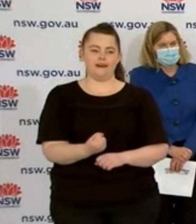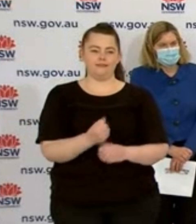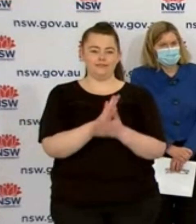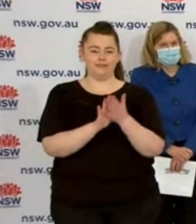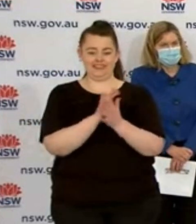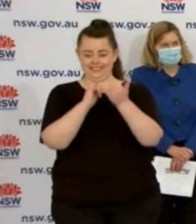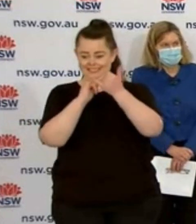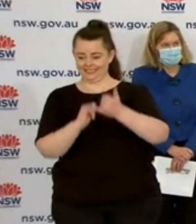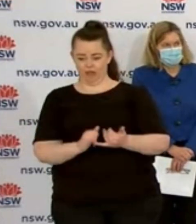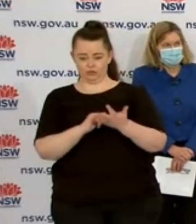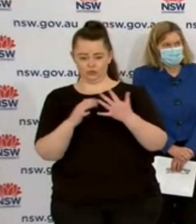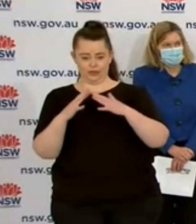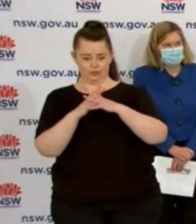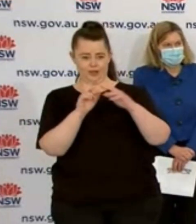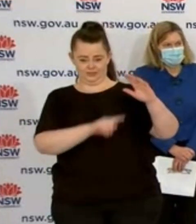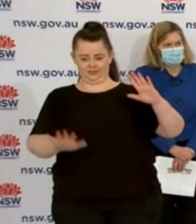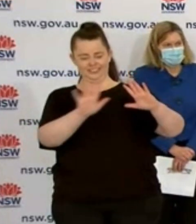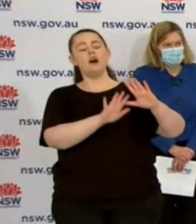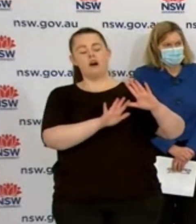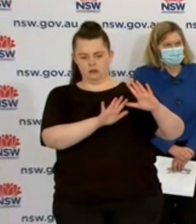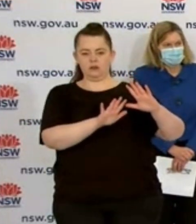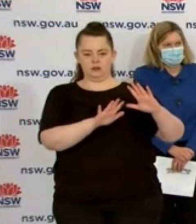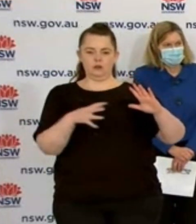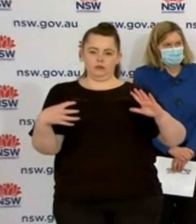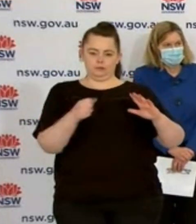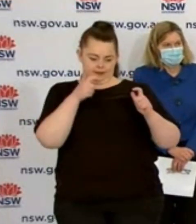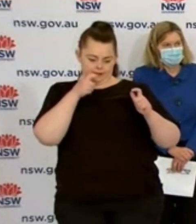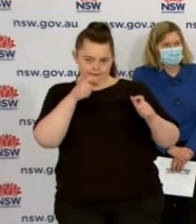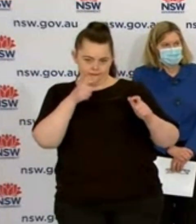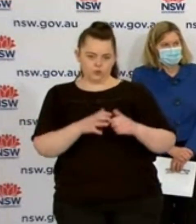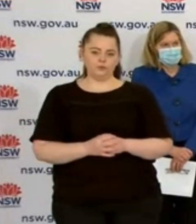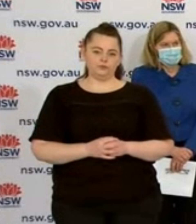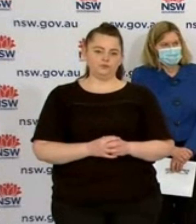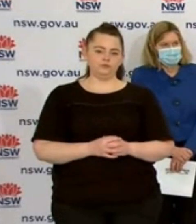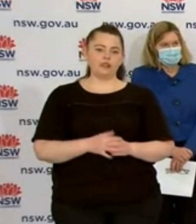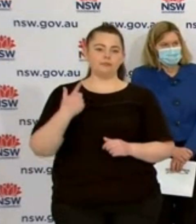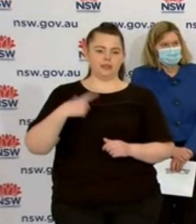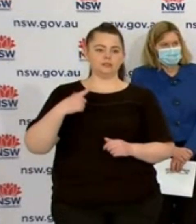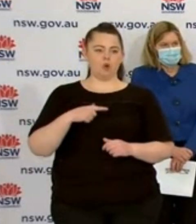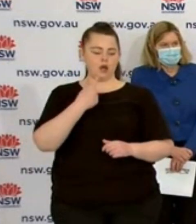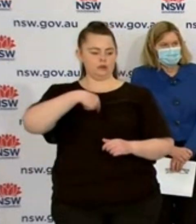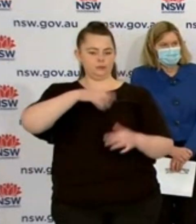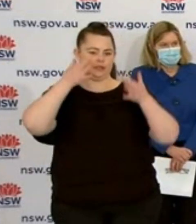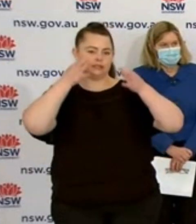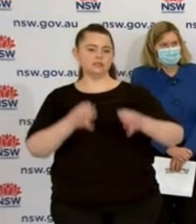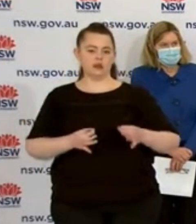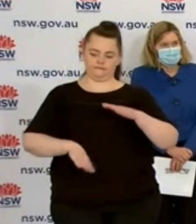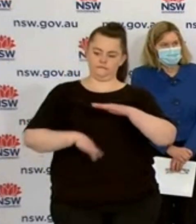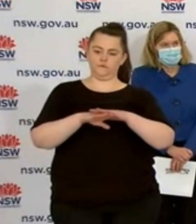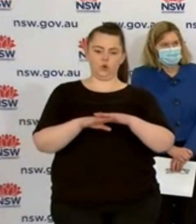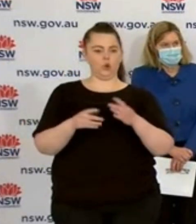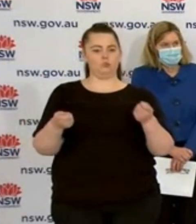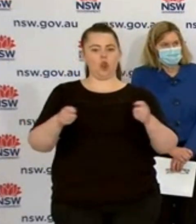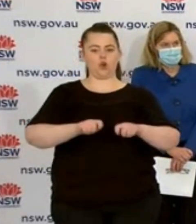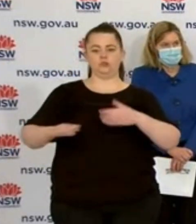of this state. That's why together we were able to make this decision in relation to locking down the regions. Can I also say